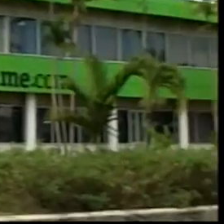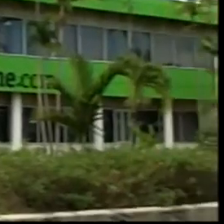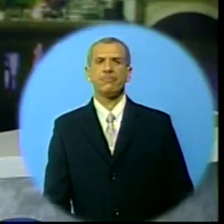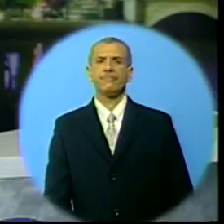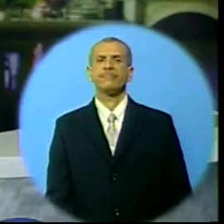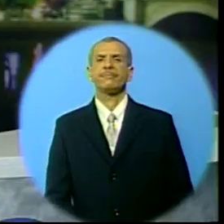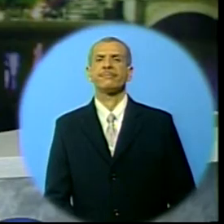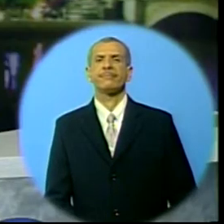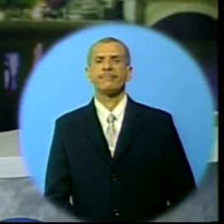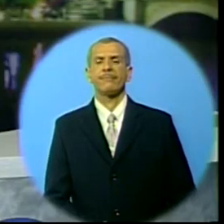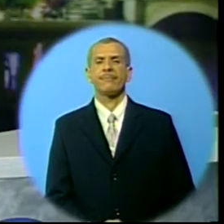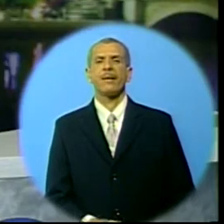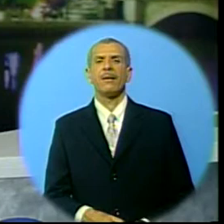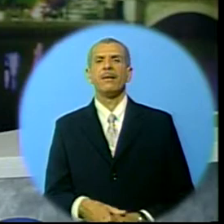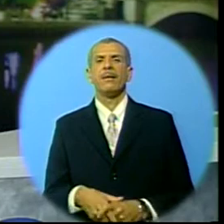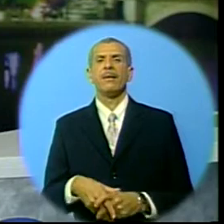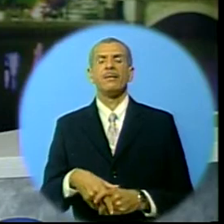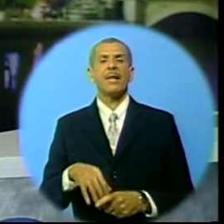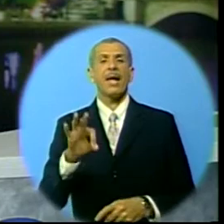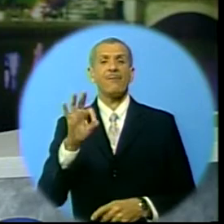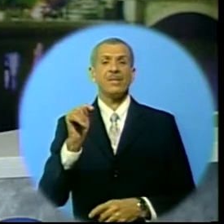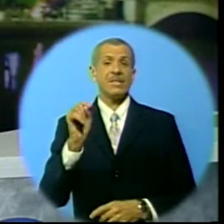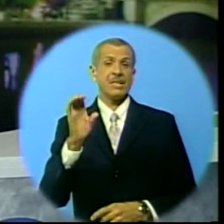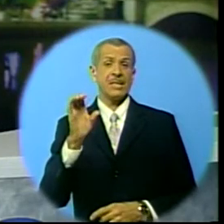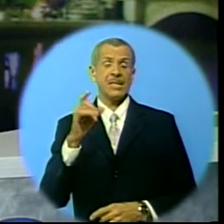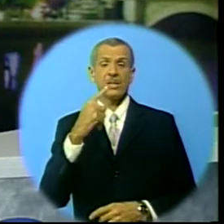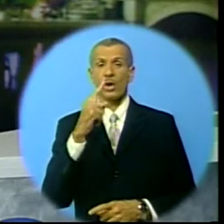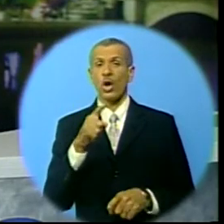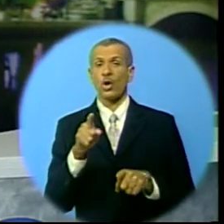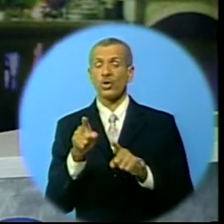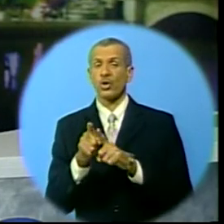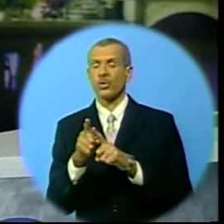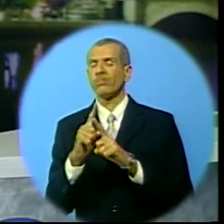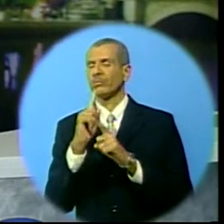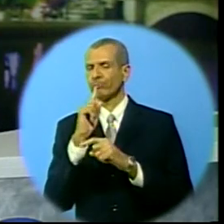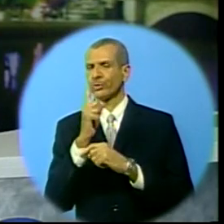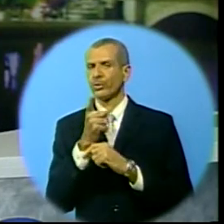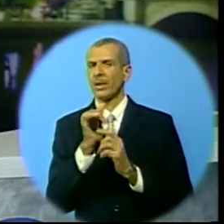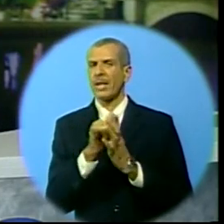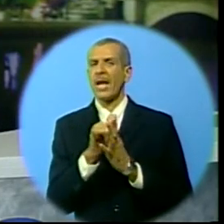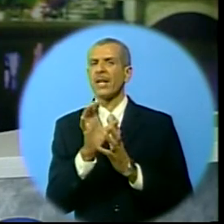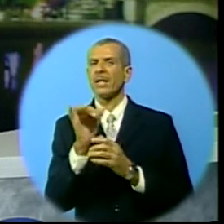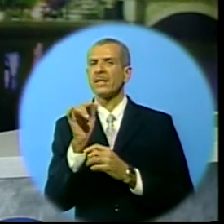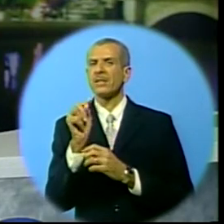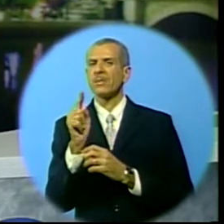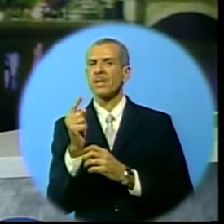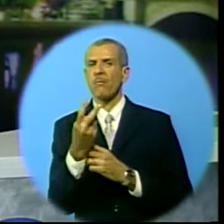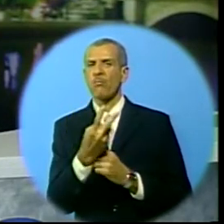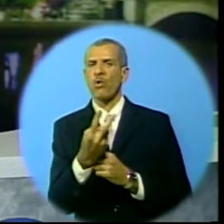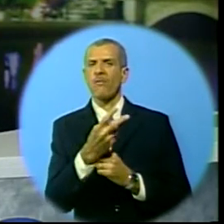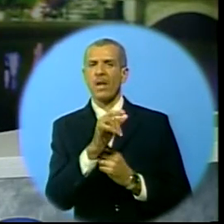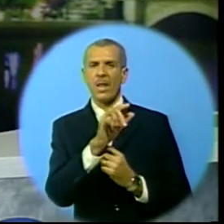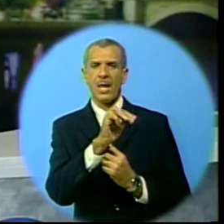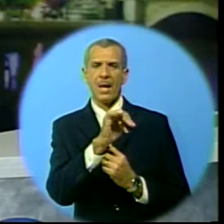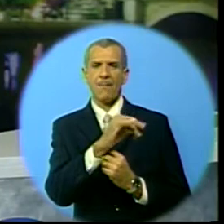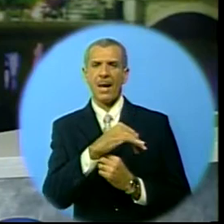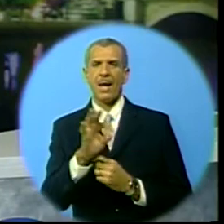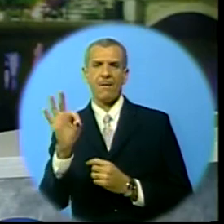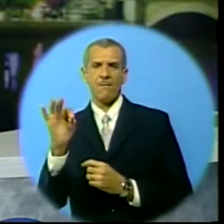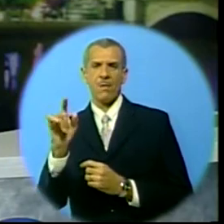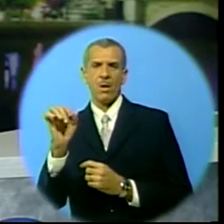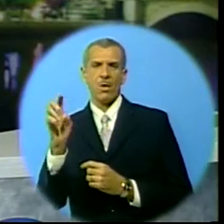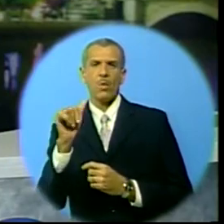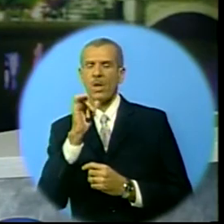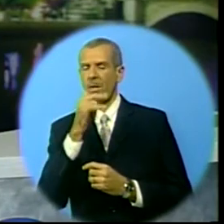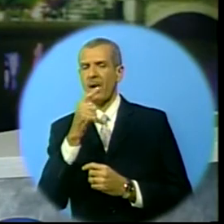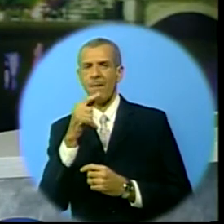News. Ryan, thanks. The FTC has also ensured that customers of both Lime and Flow will not be disadvantaged by